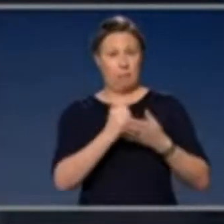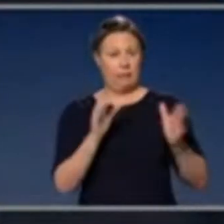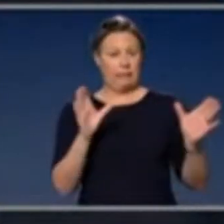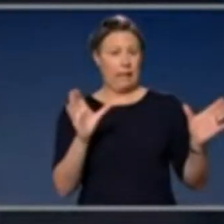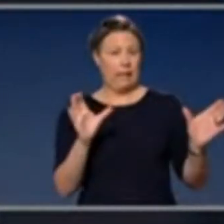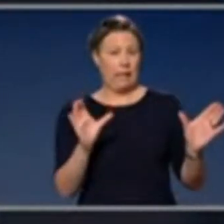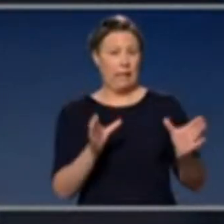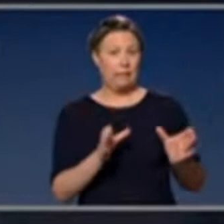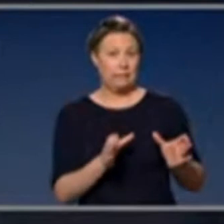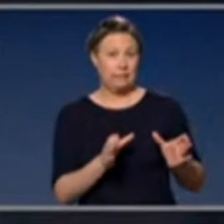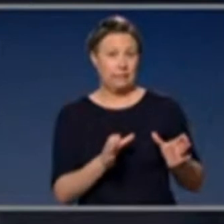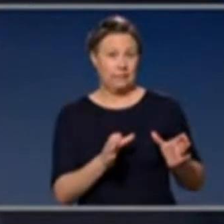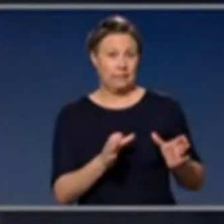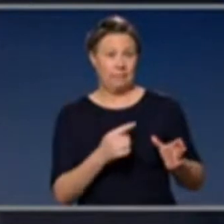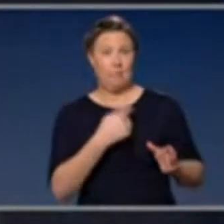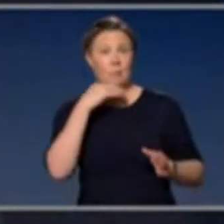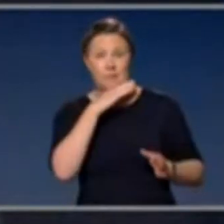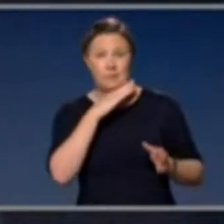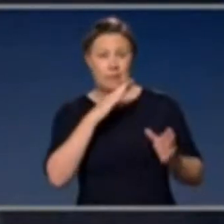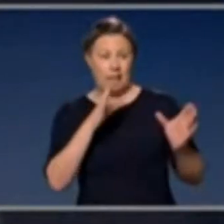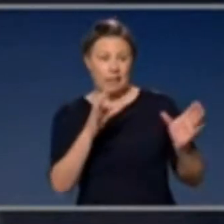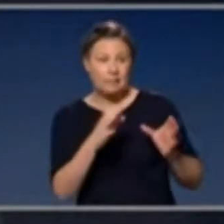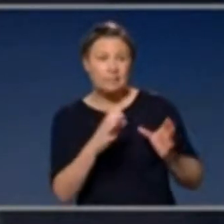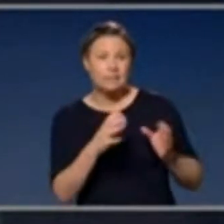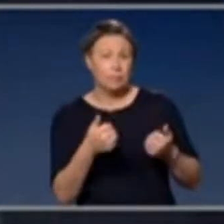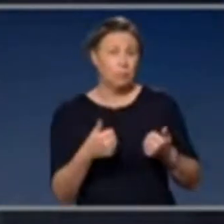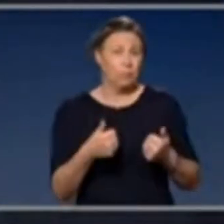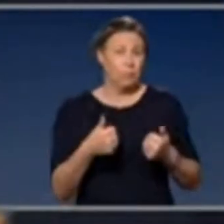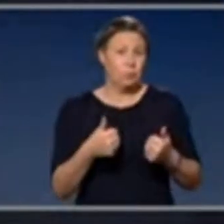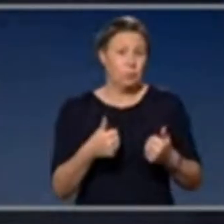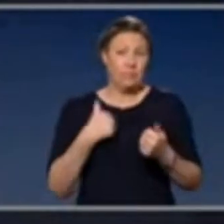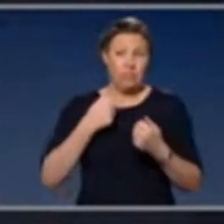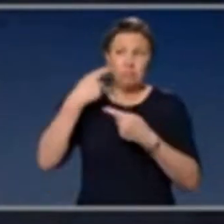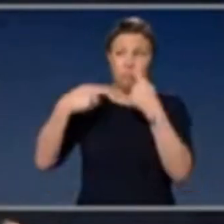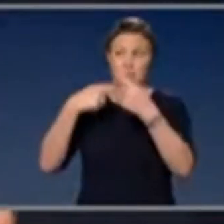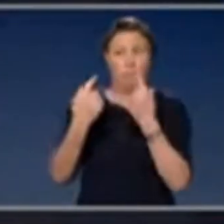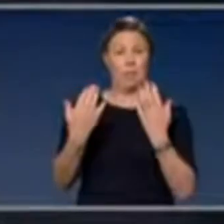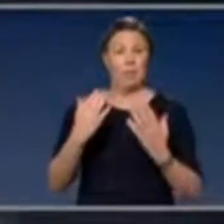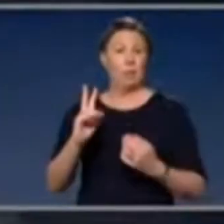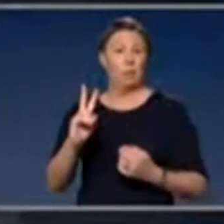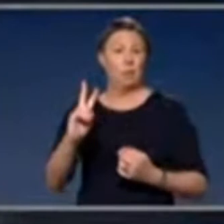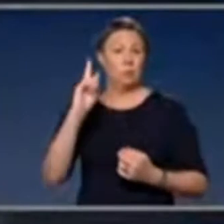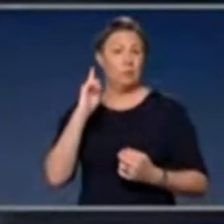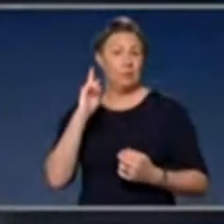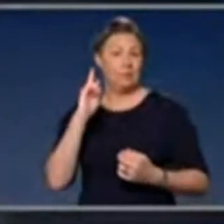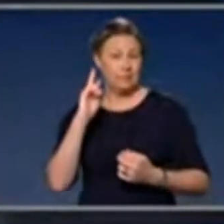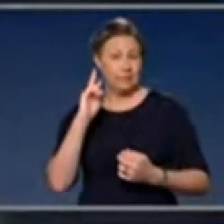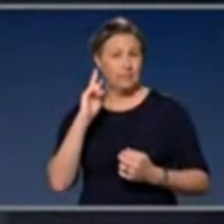situation, particularly in Melbourne and other parts of Victoria. So if we look 2 weeks ago, the weekly